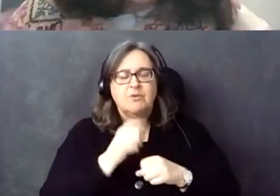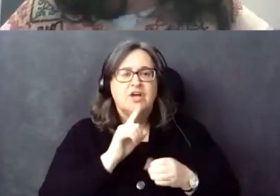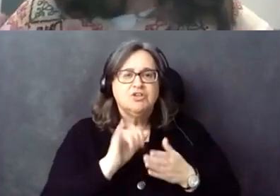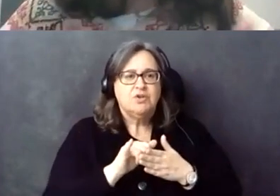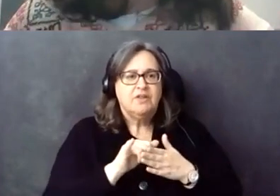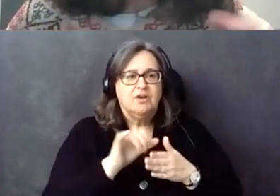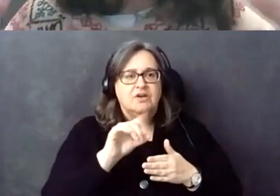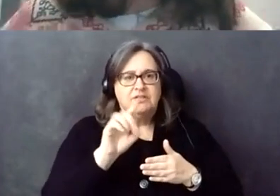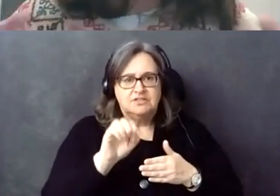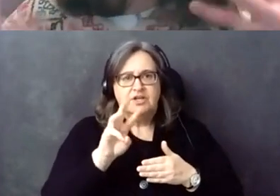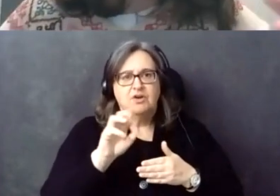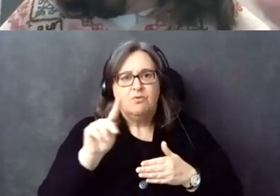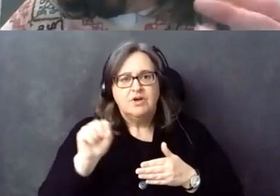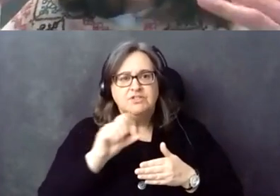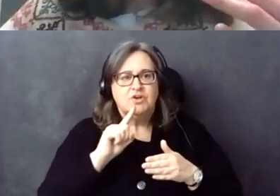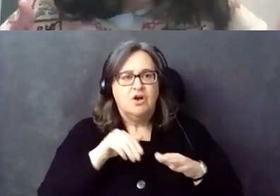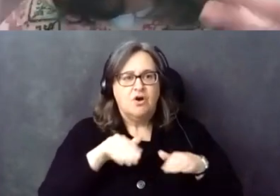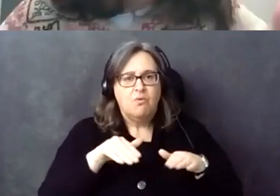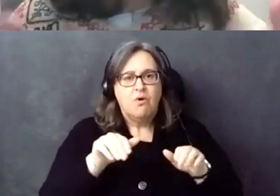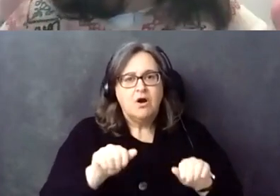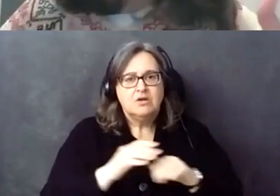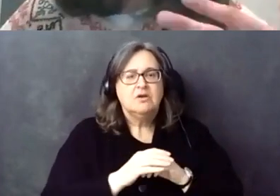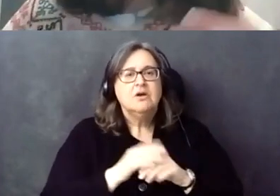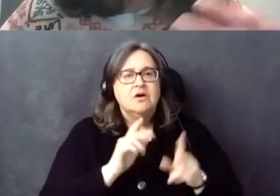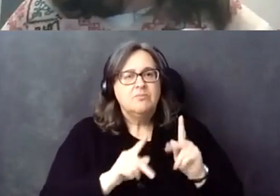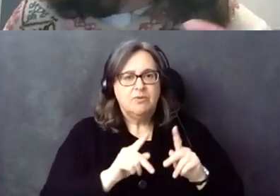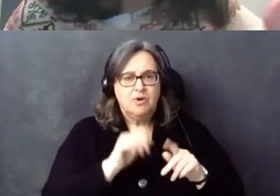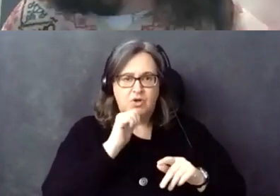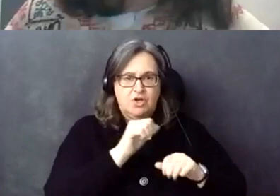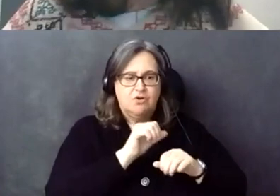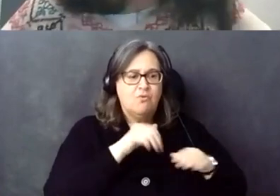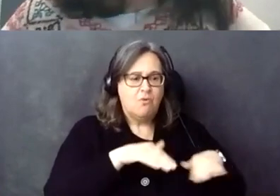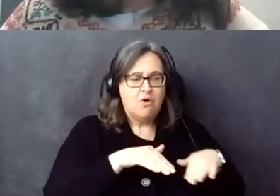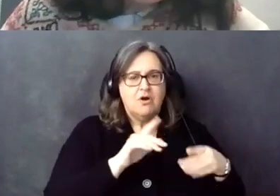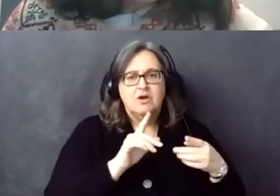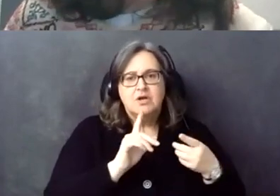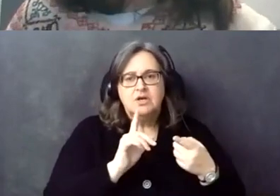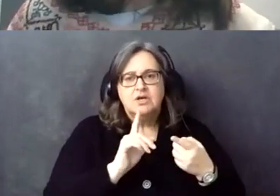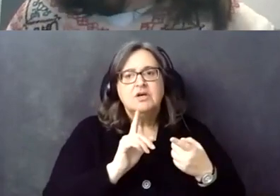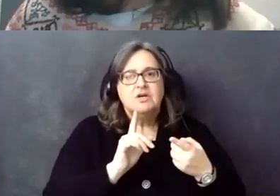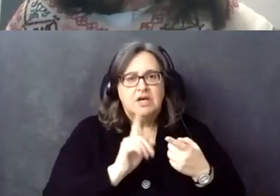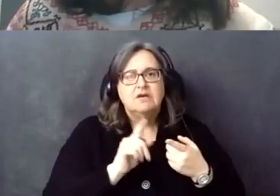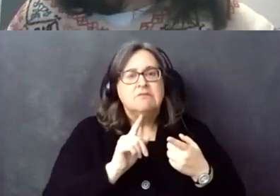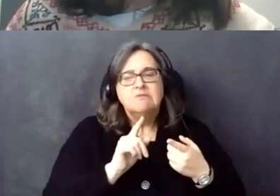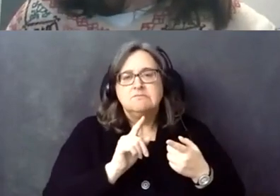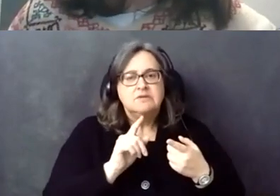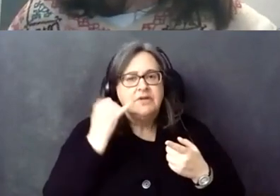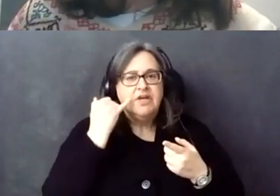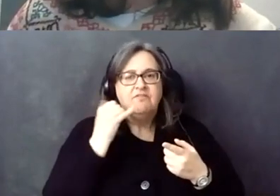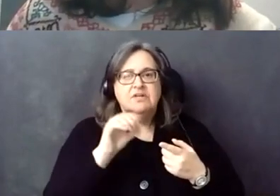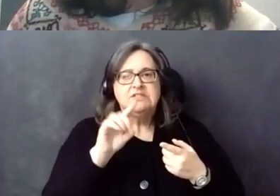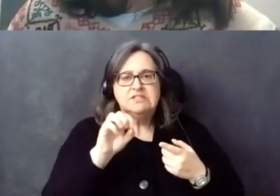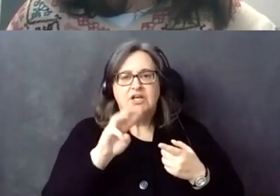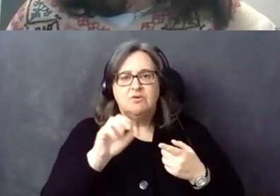are walkable, because we know that people won't walk if, you know, the streets are not safe for them, if sidewalks are not safe